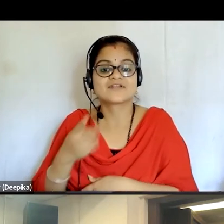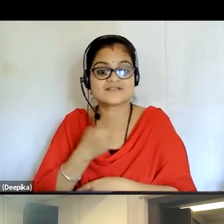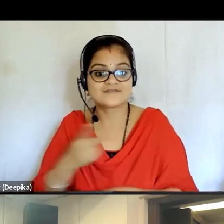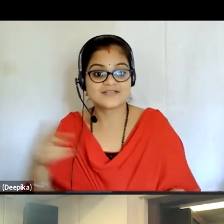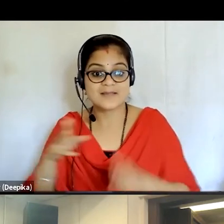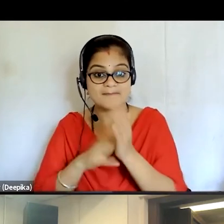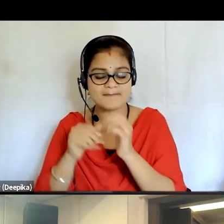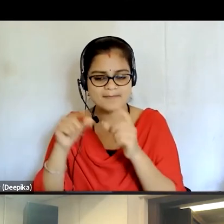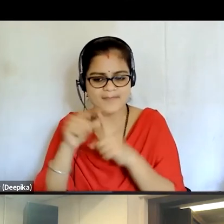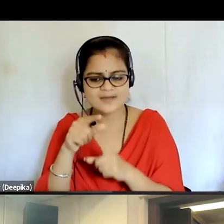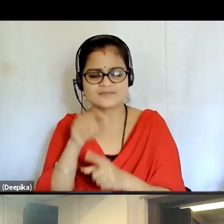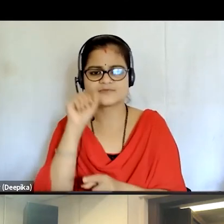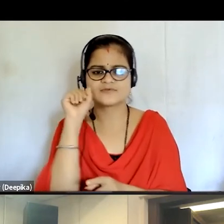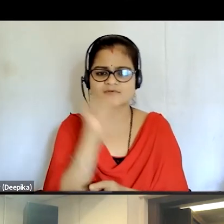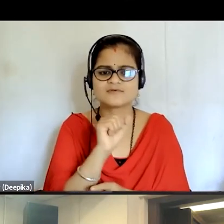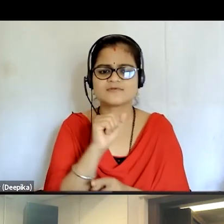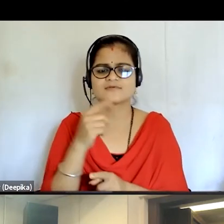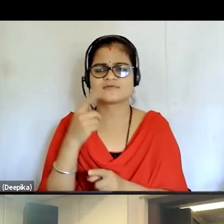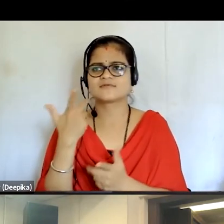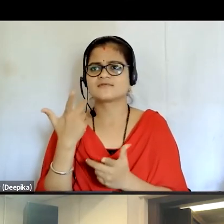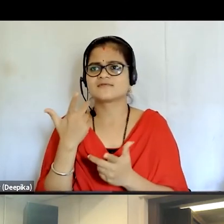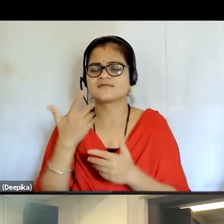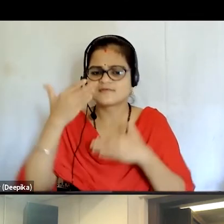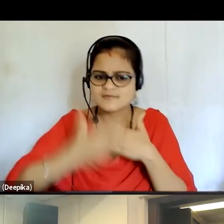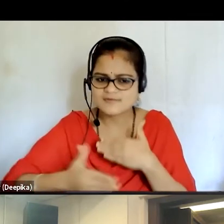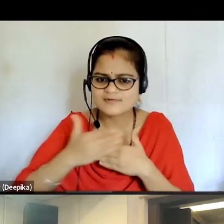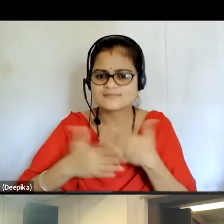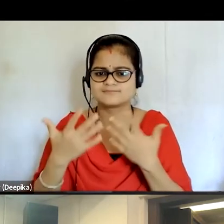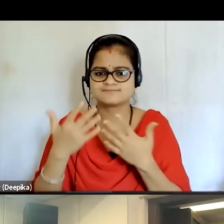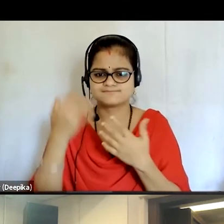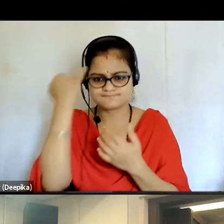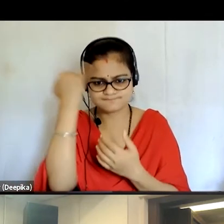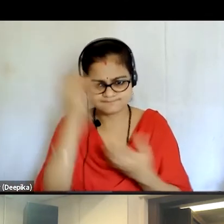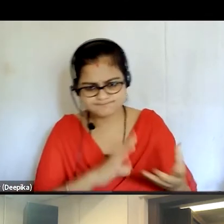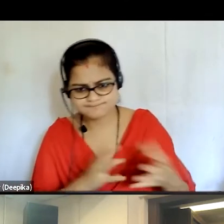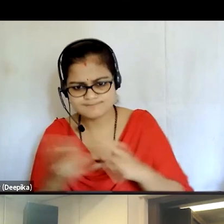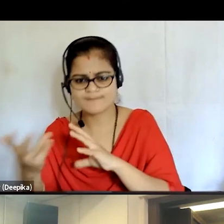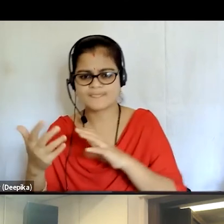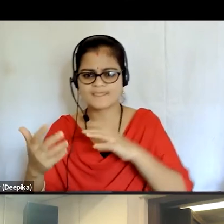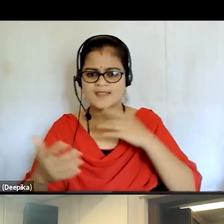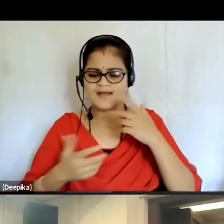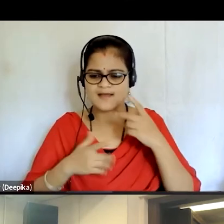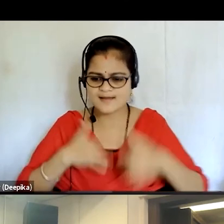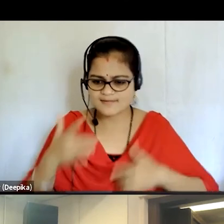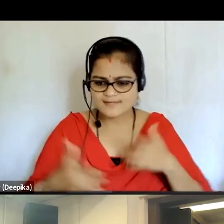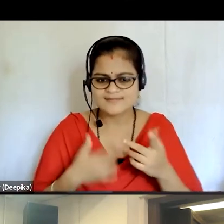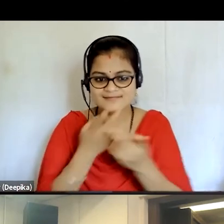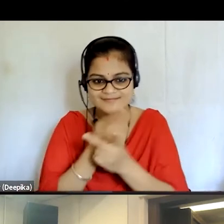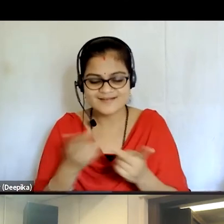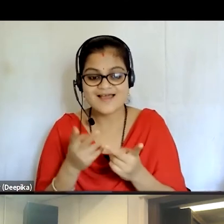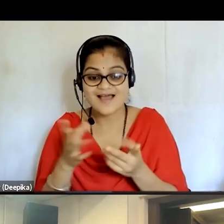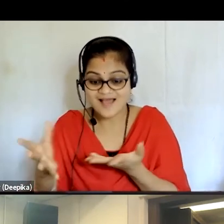MAP stands for, which is spontaneity, creativity, expression, etc. So we've taken the